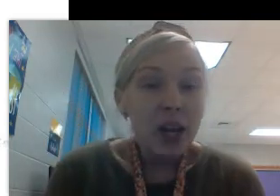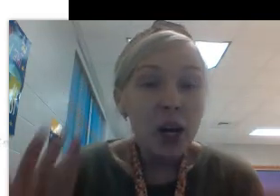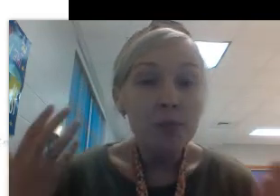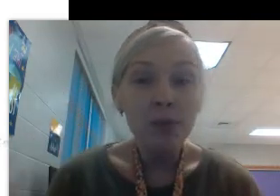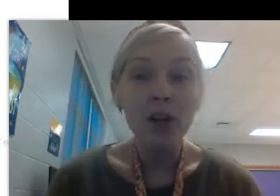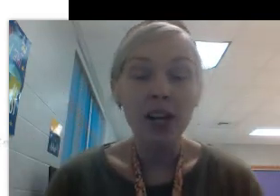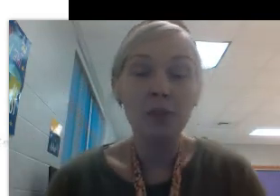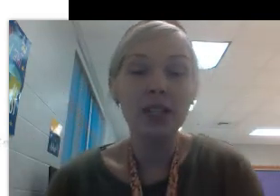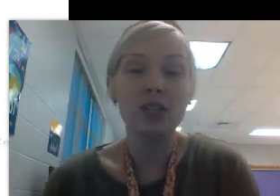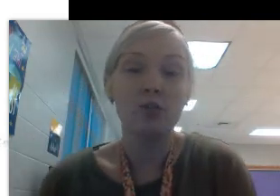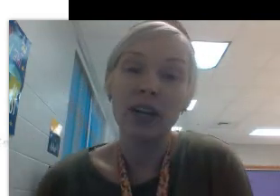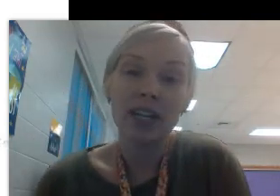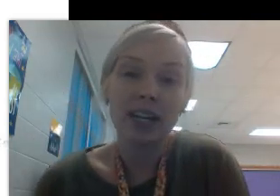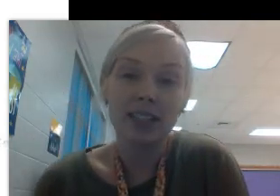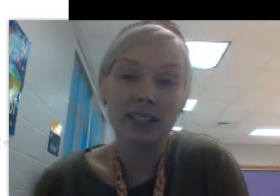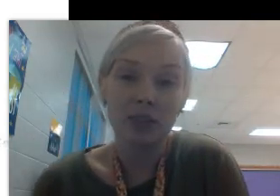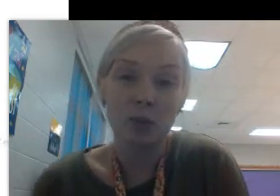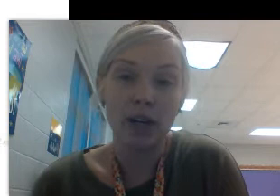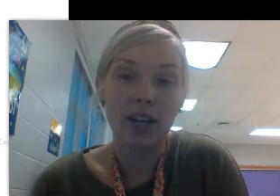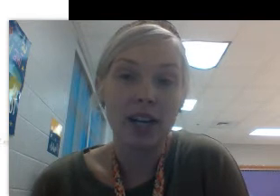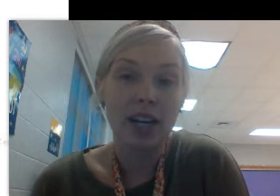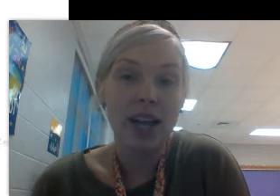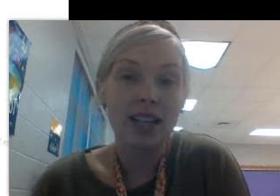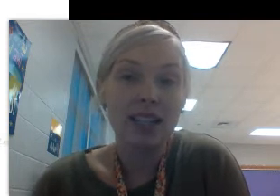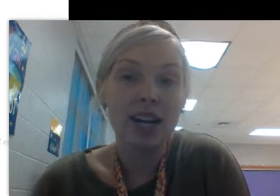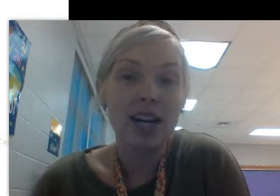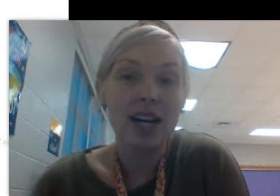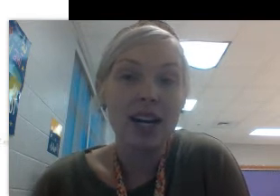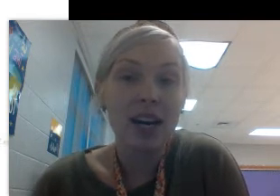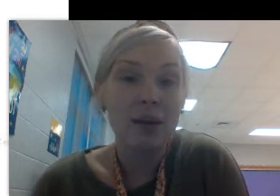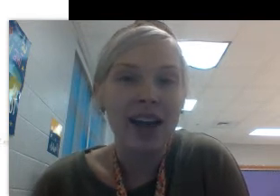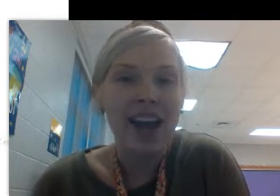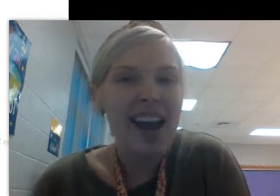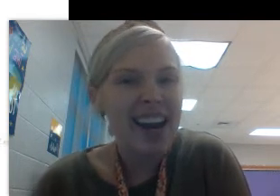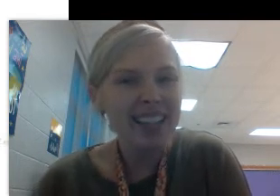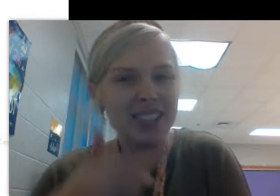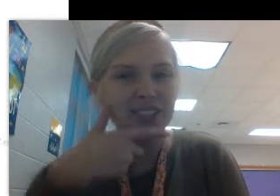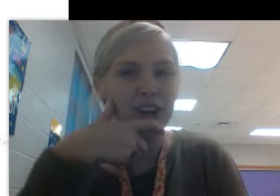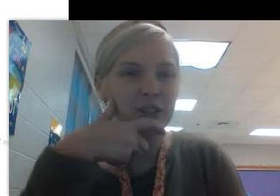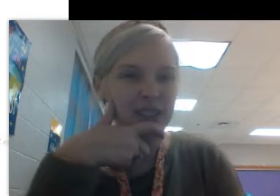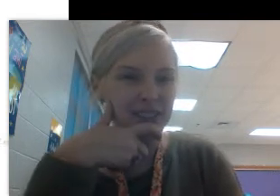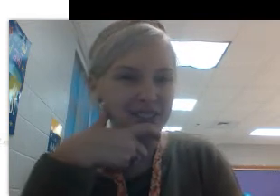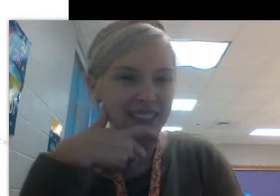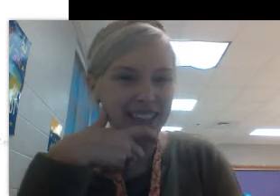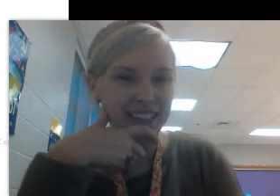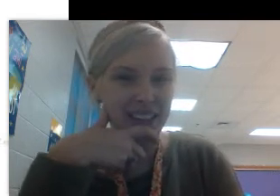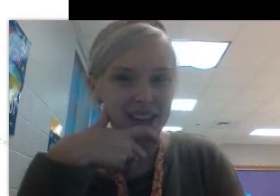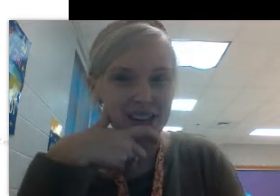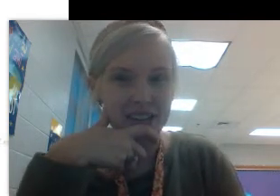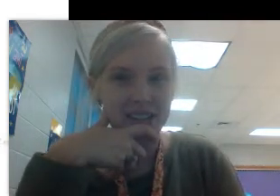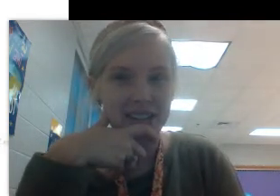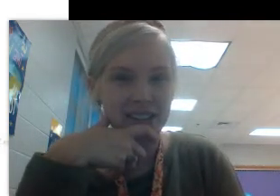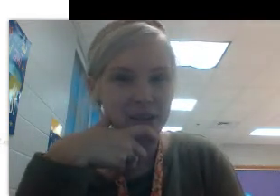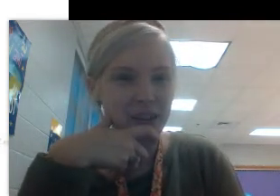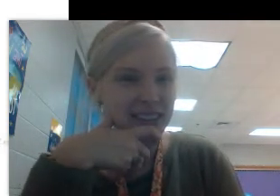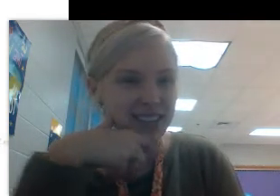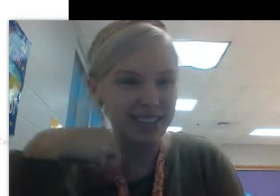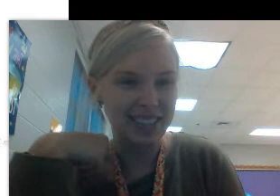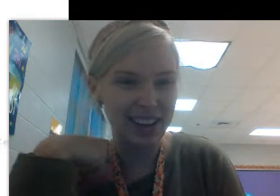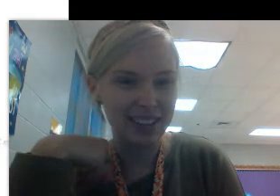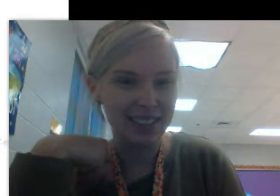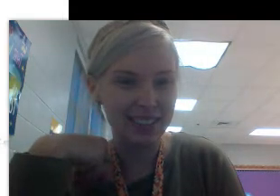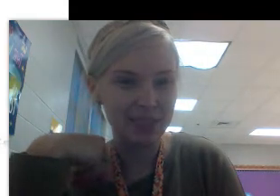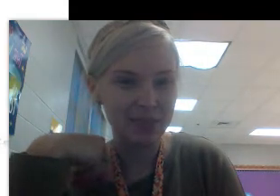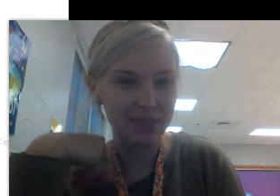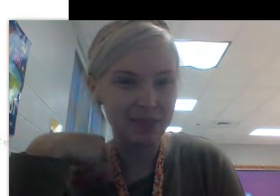That's going to be in our book, and we need to recognize this word. It's come. And it starts with a funny letter. What letter